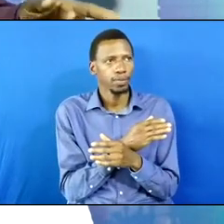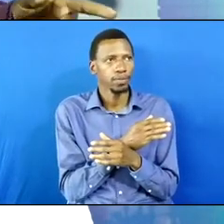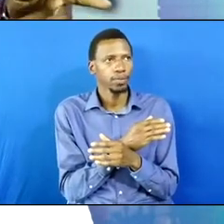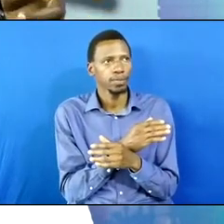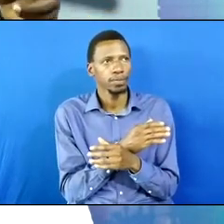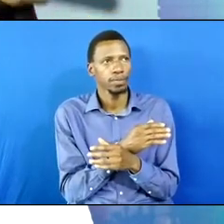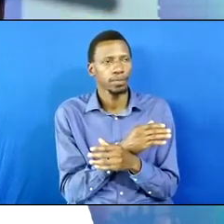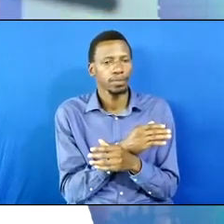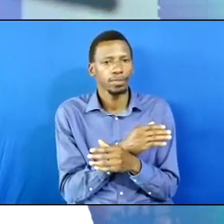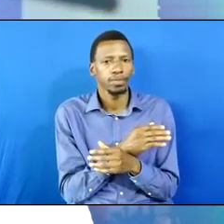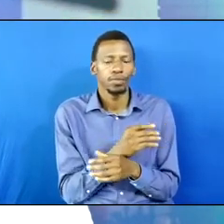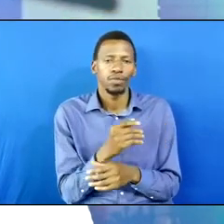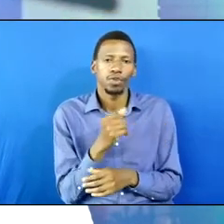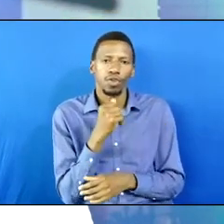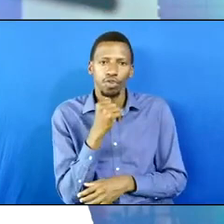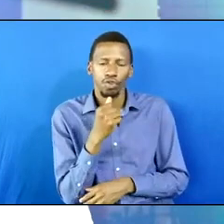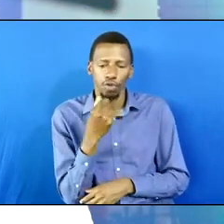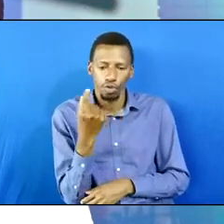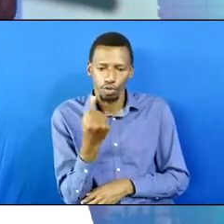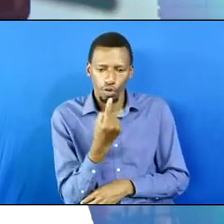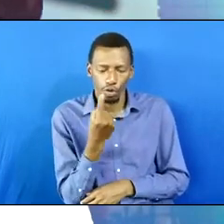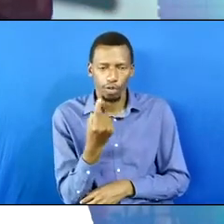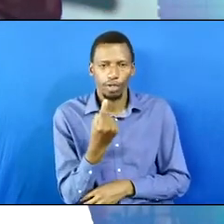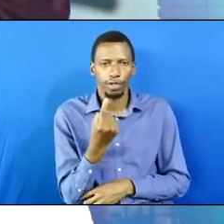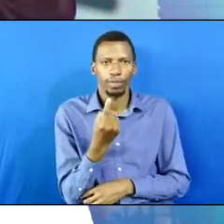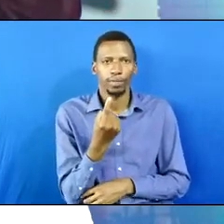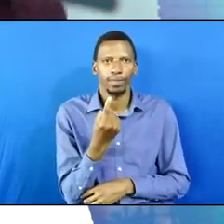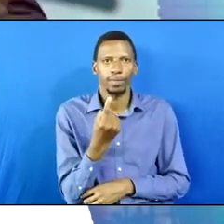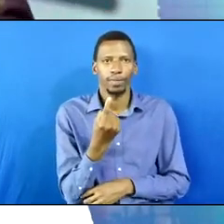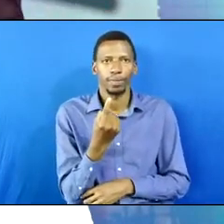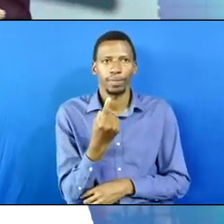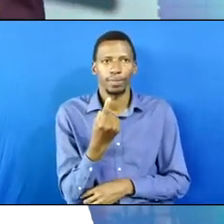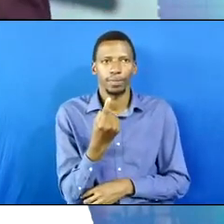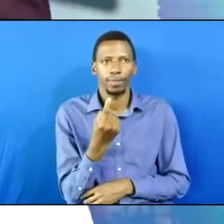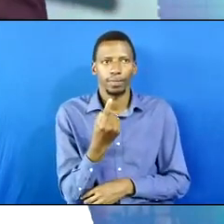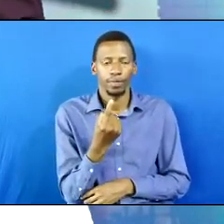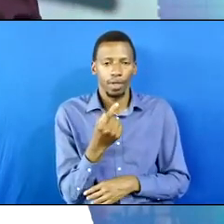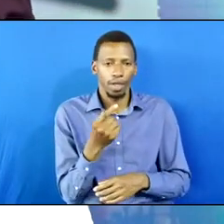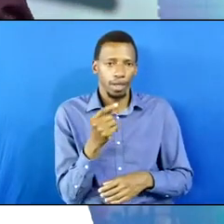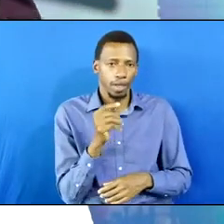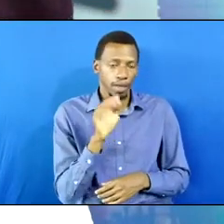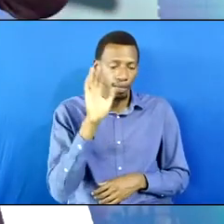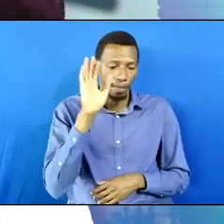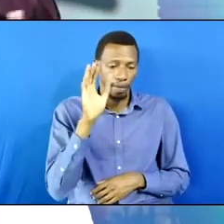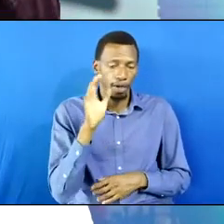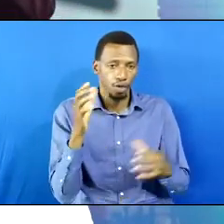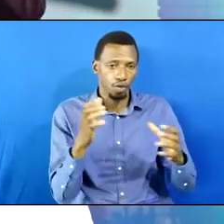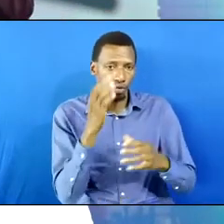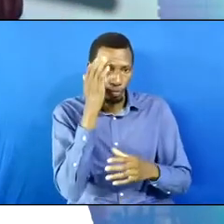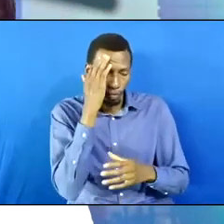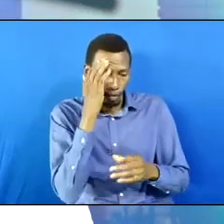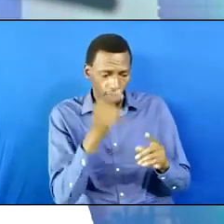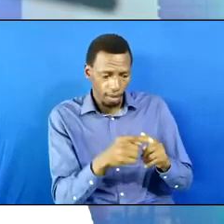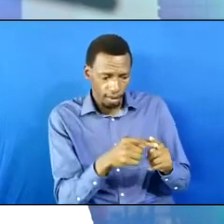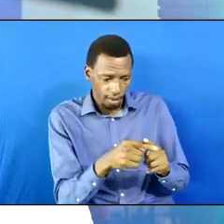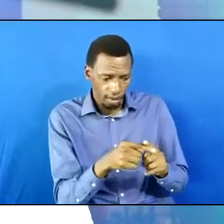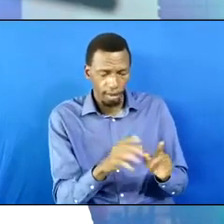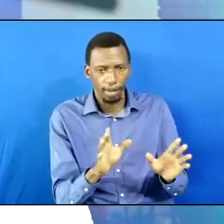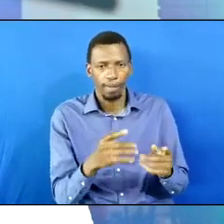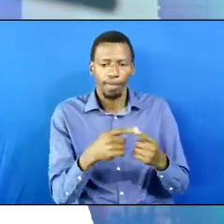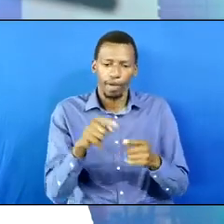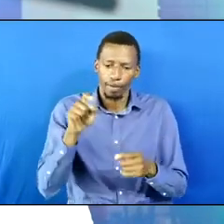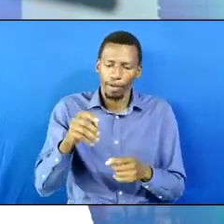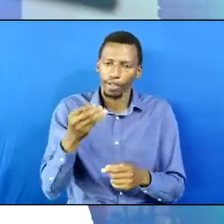from there. It was not only that these people ate the lamb, they had also to eat from the